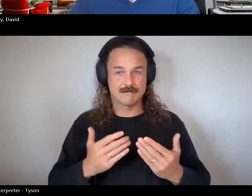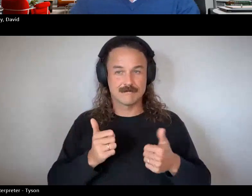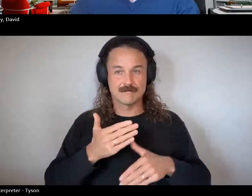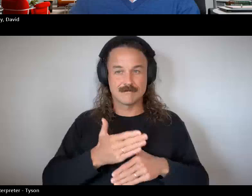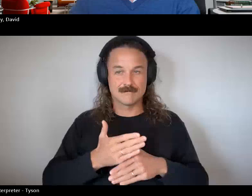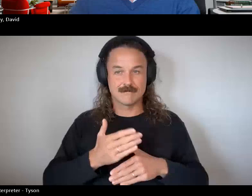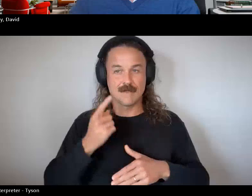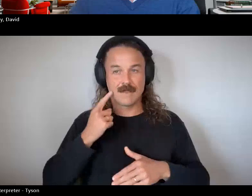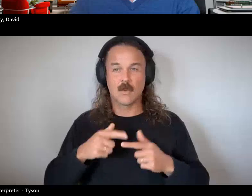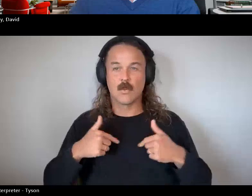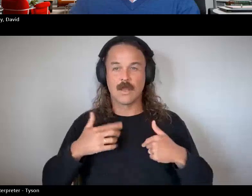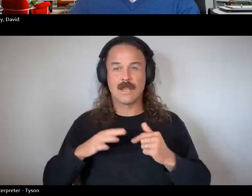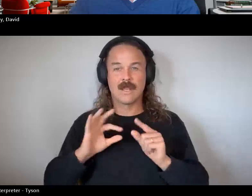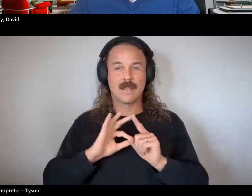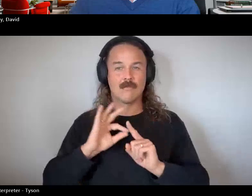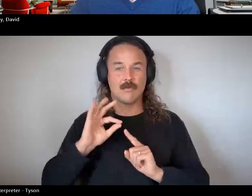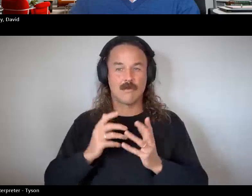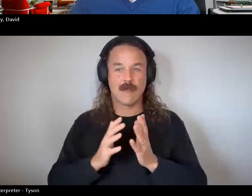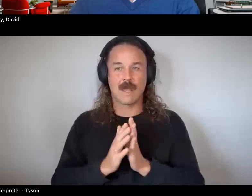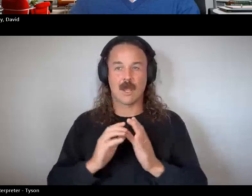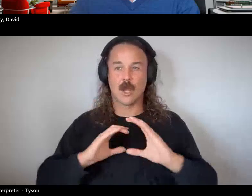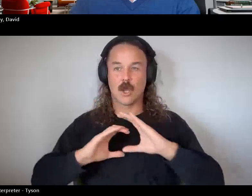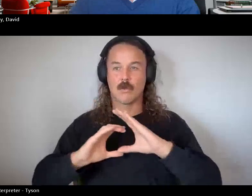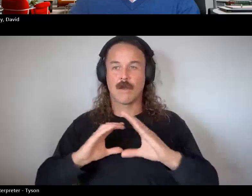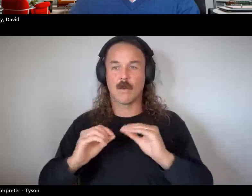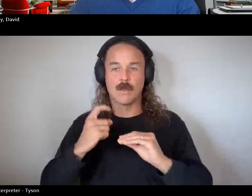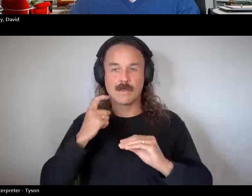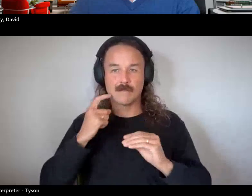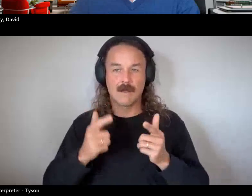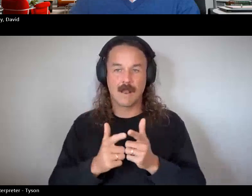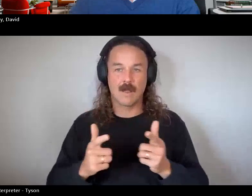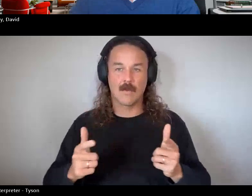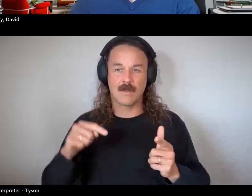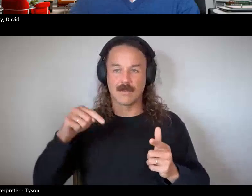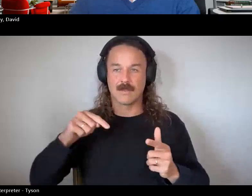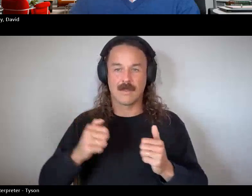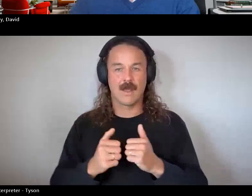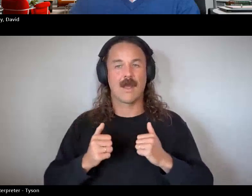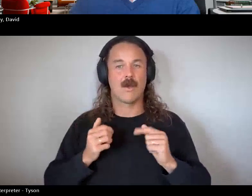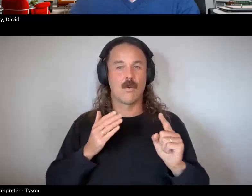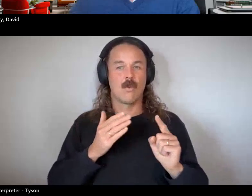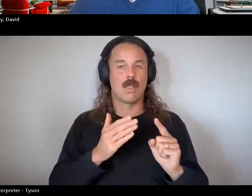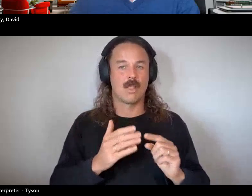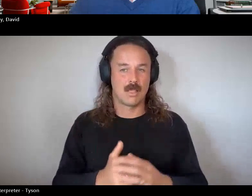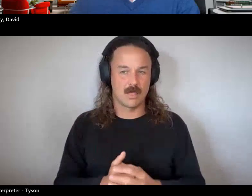simple language, but I think that's part of our goals, to be better. But yes, but